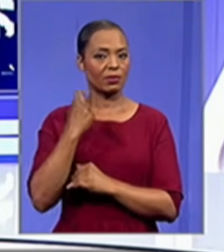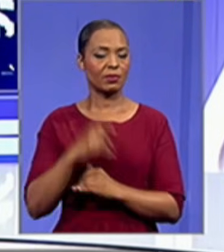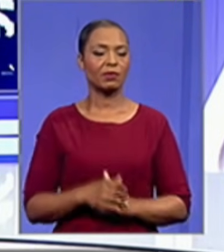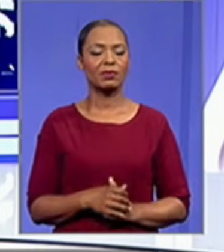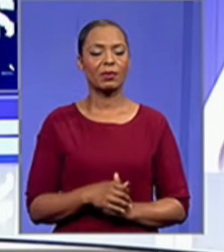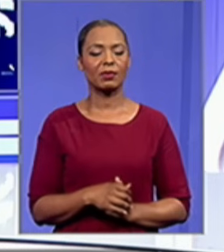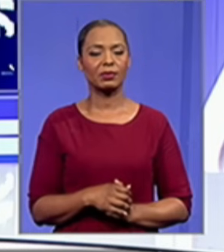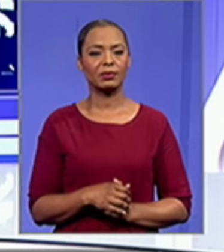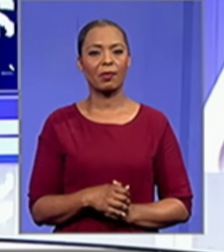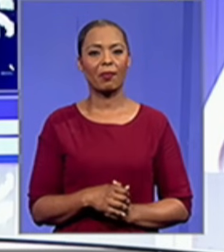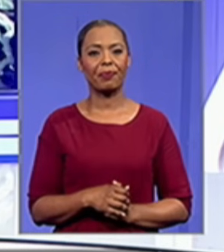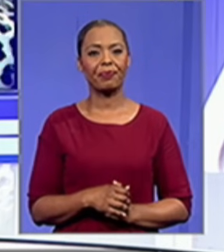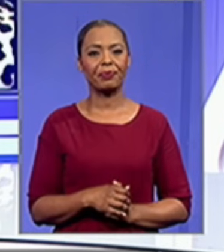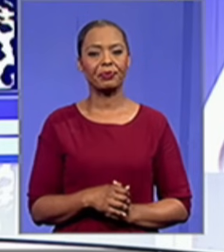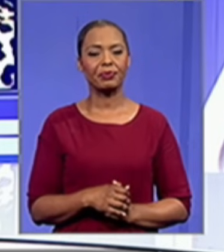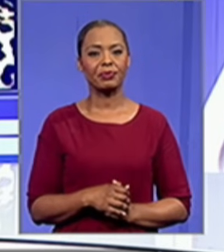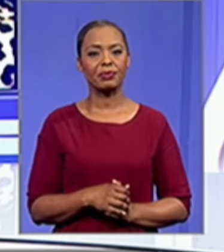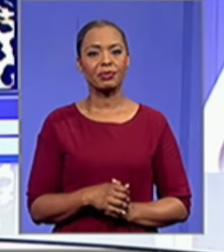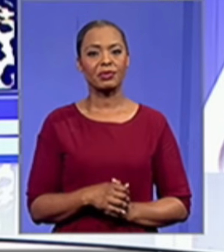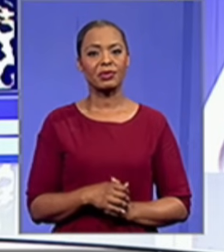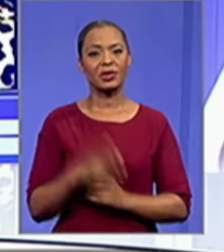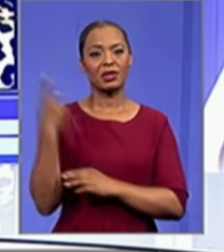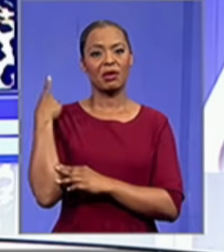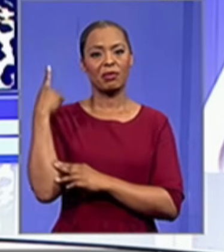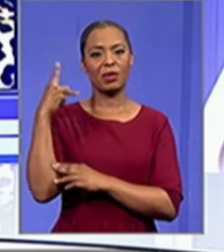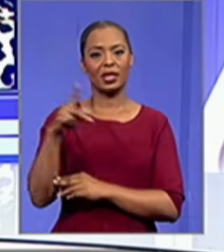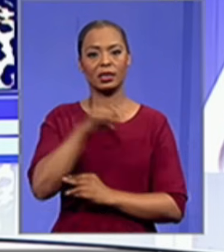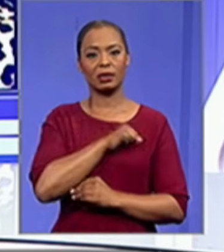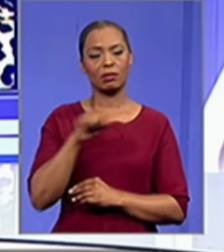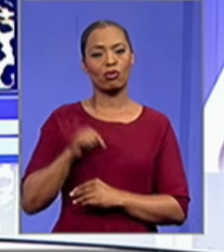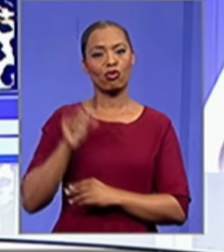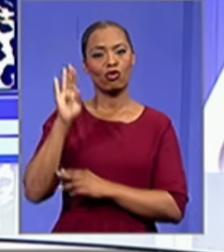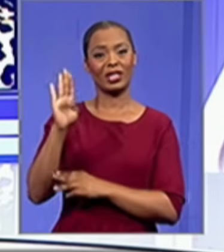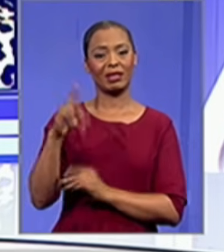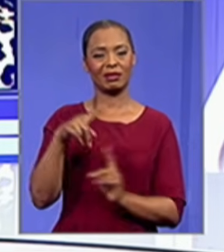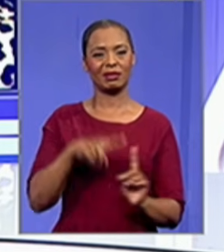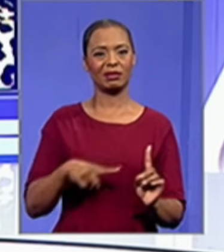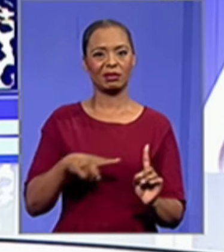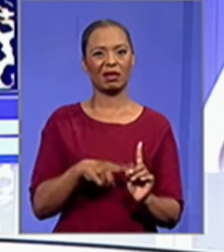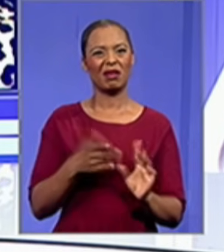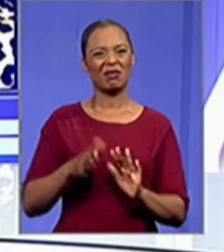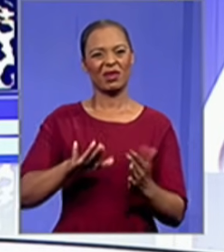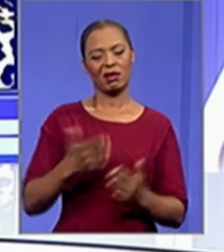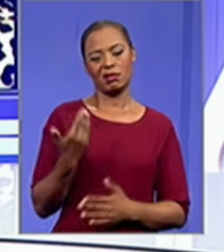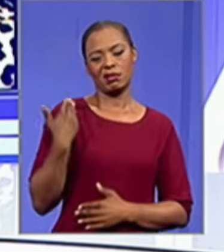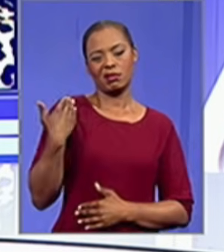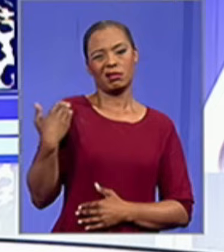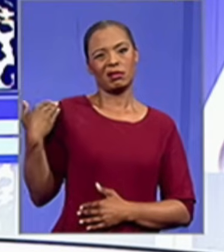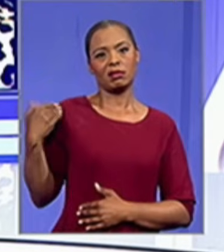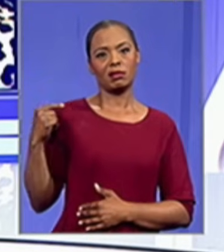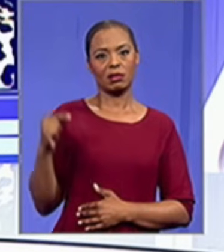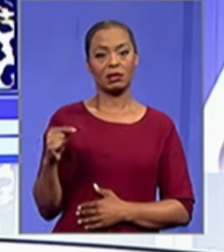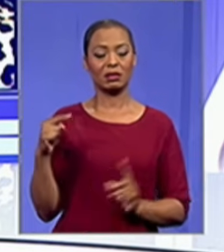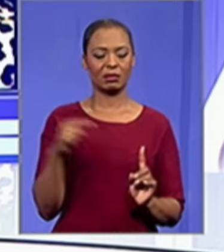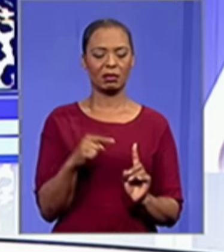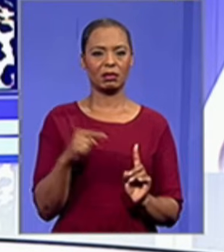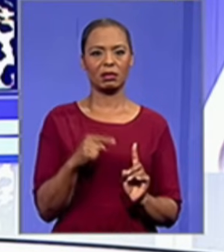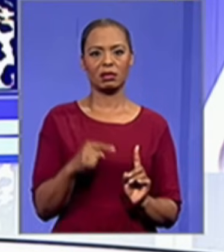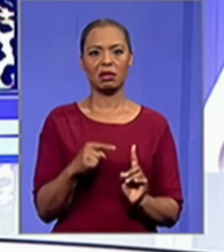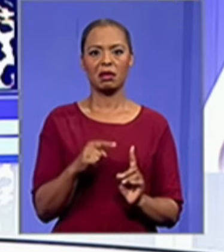Ntswelengwe. Tonakgolo ya Mazulu Kgošana Mangosuthu Buthelezi yo a ithobaletšego boroko bjo bogolo o be a